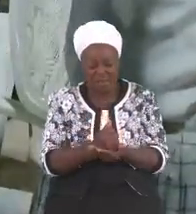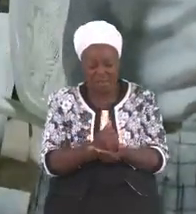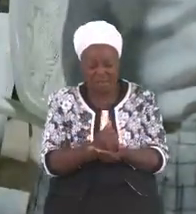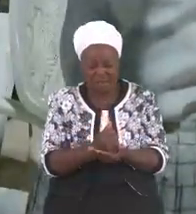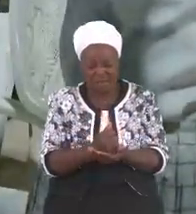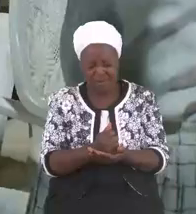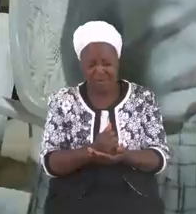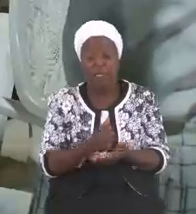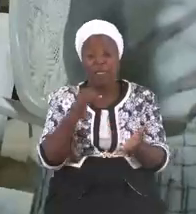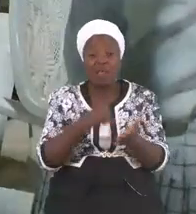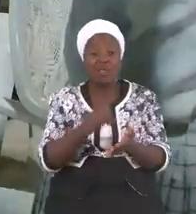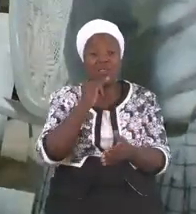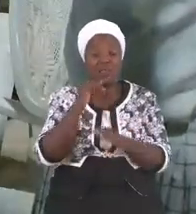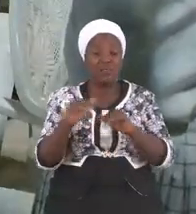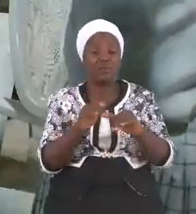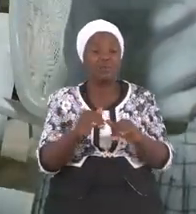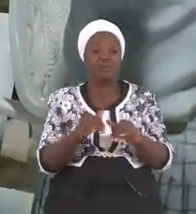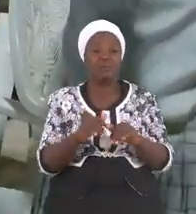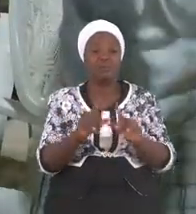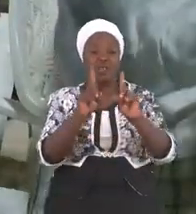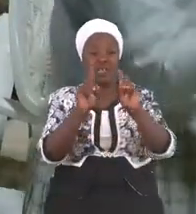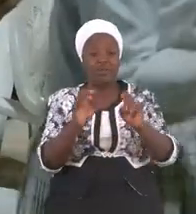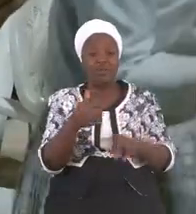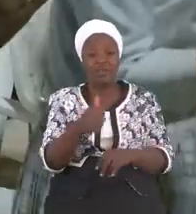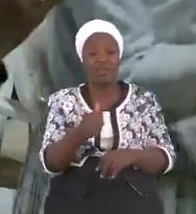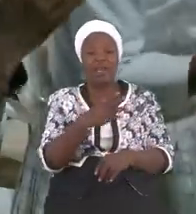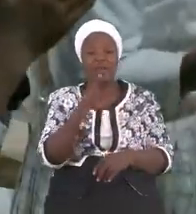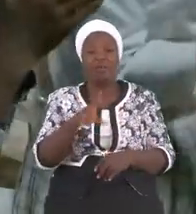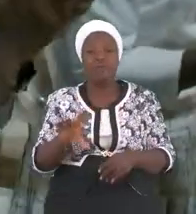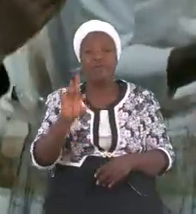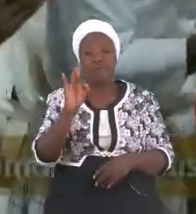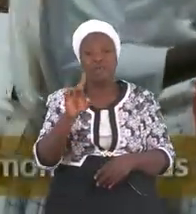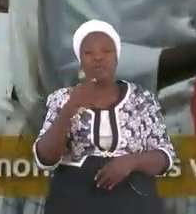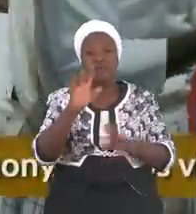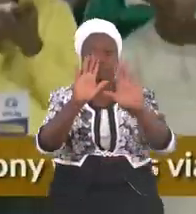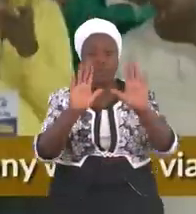It is done. Check up and you'll find your miracle